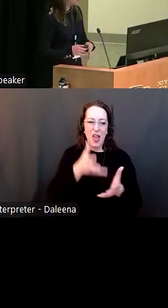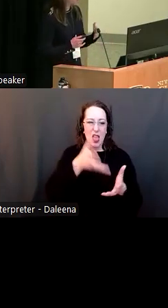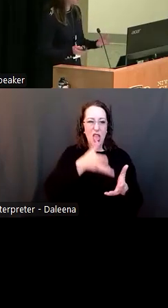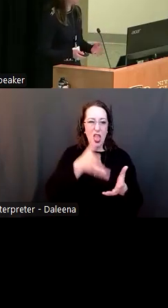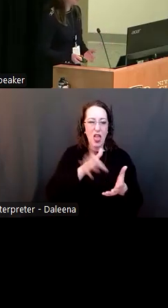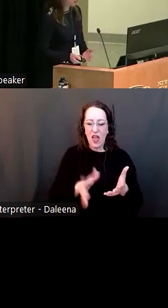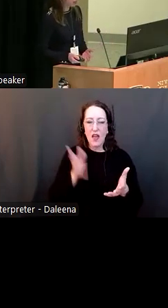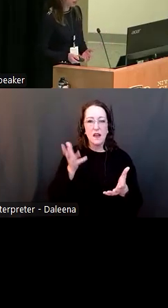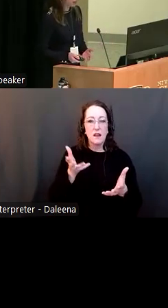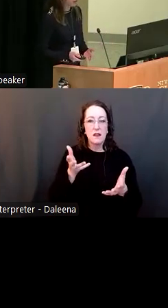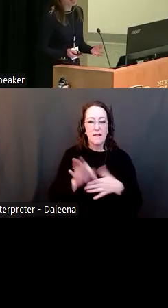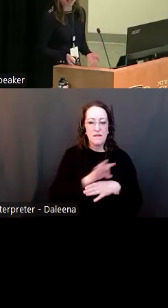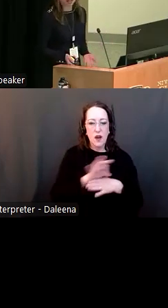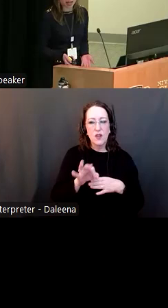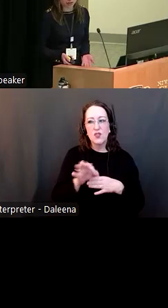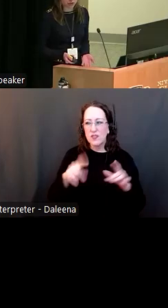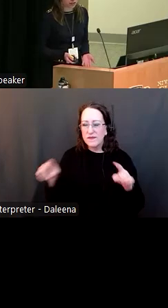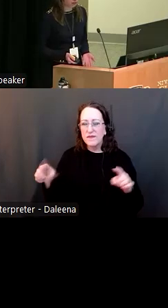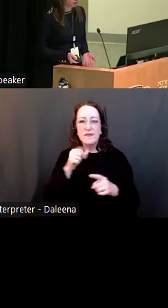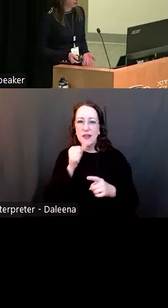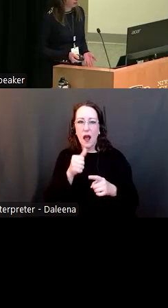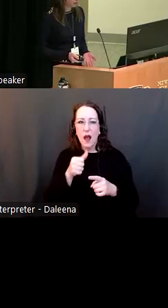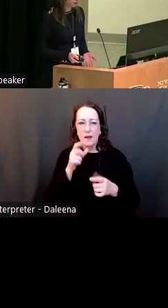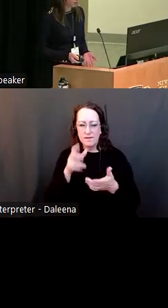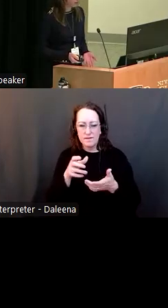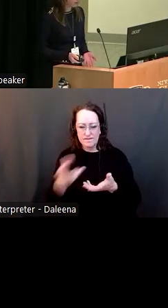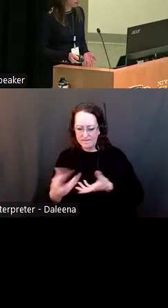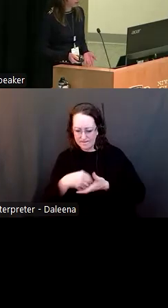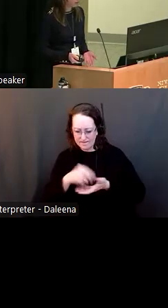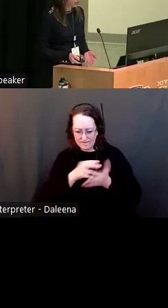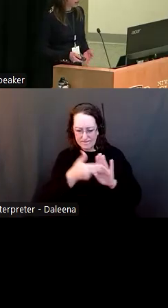Much of the variance in functioning remains unaccounted for.